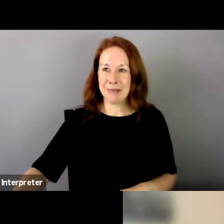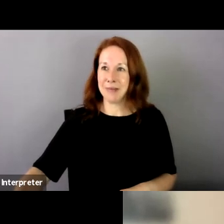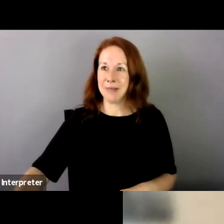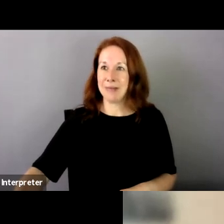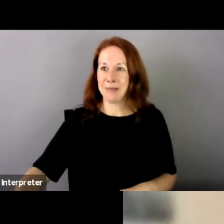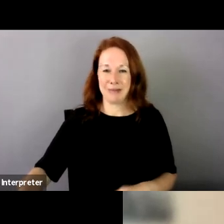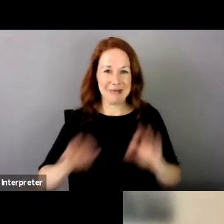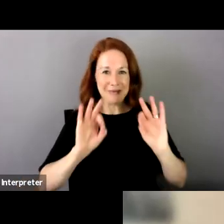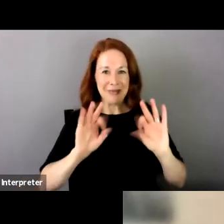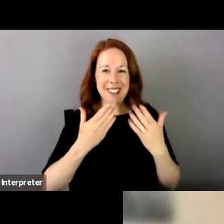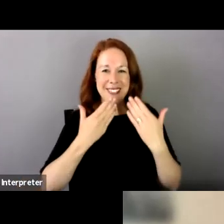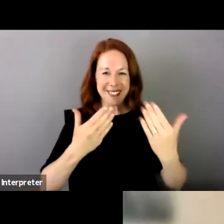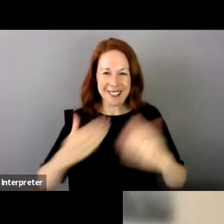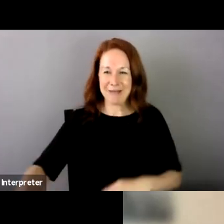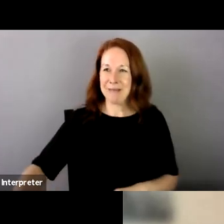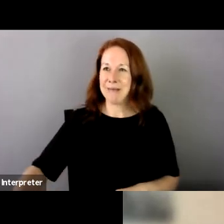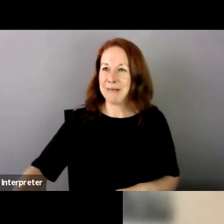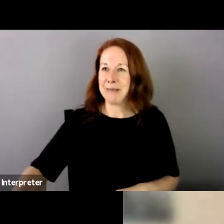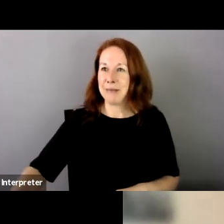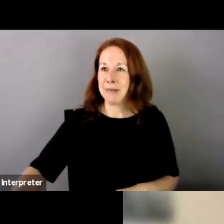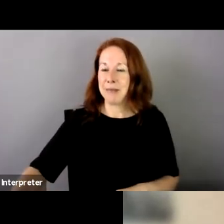Yes, thank you.